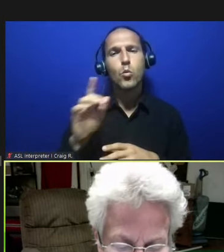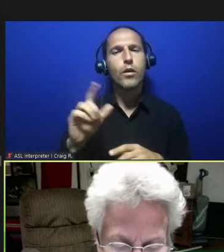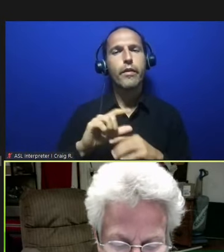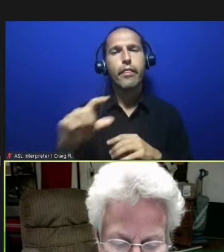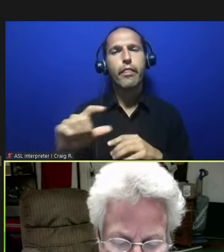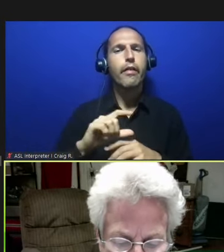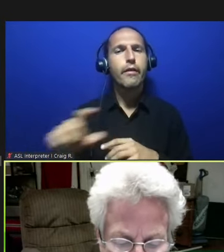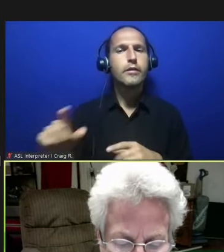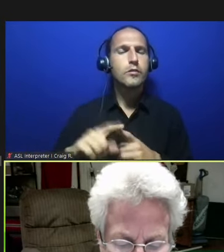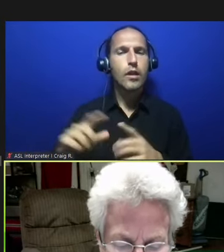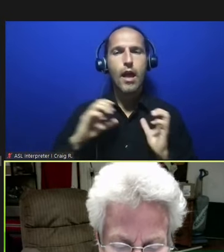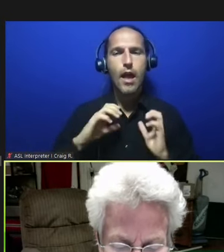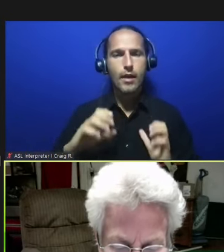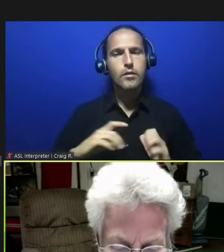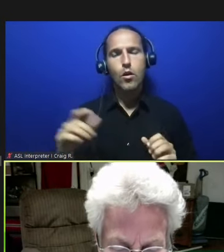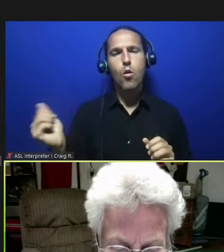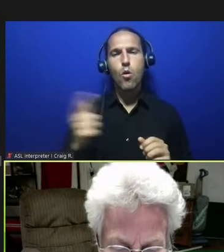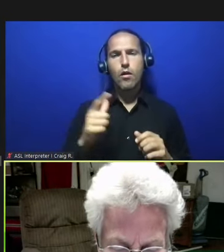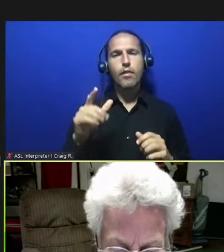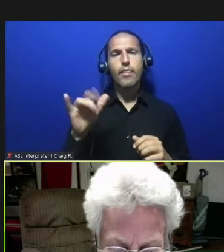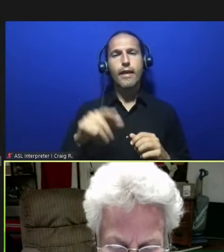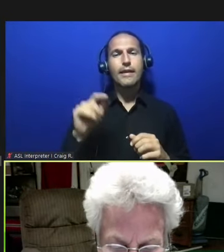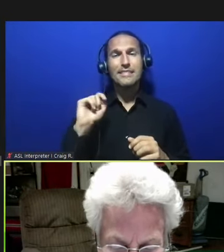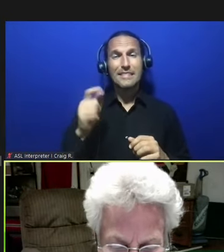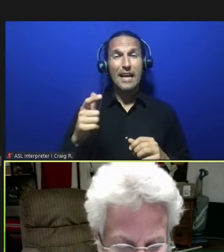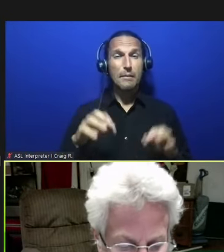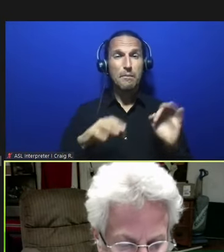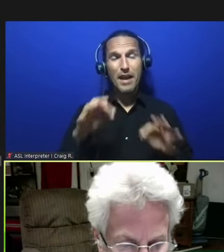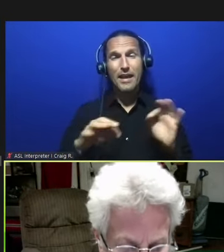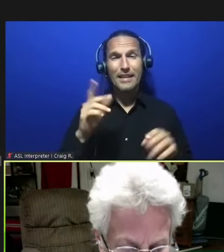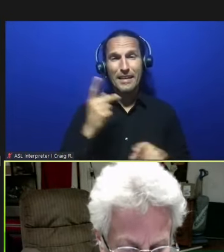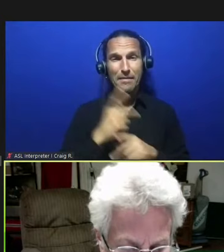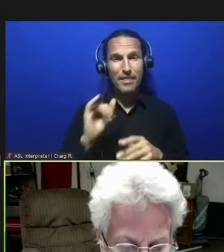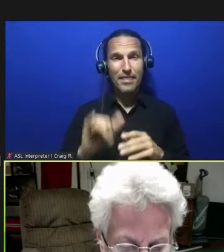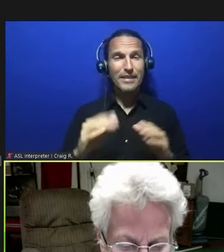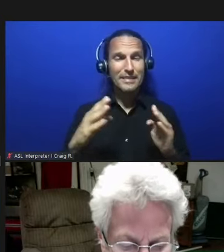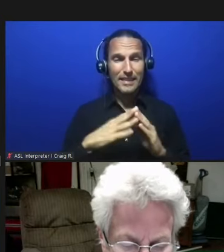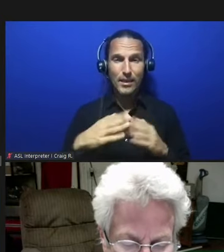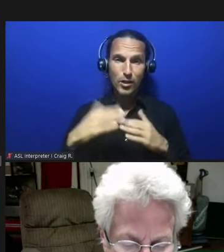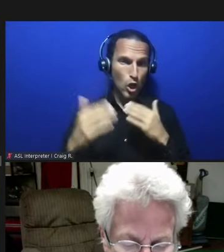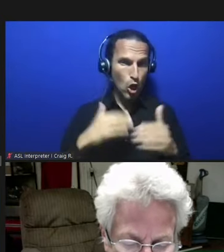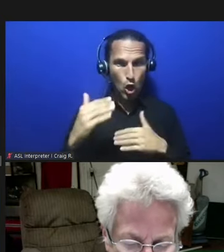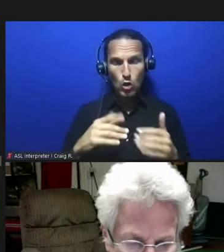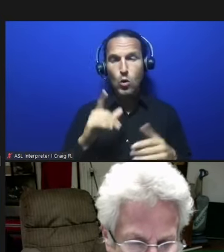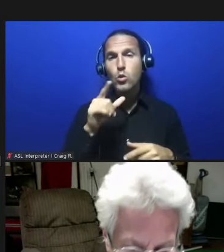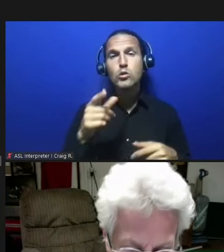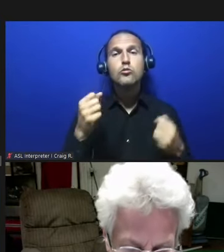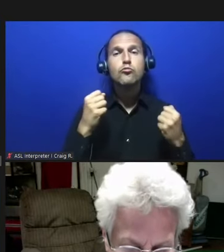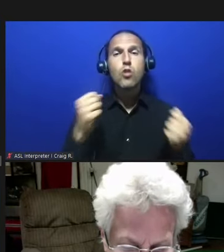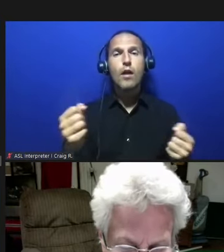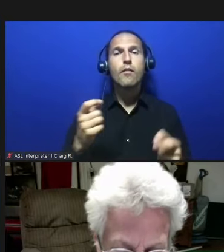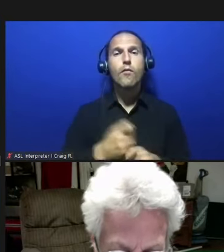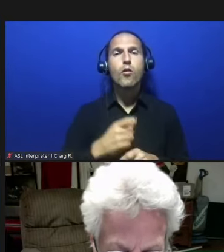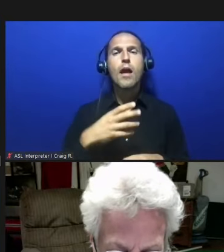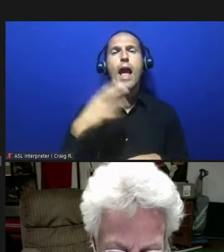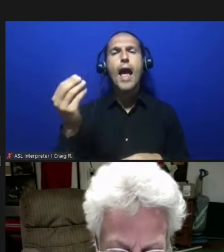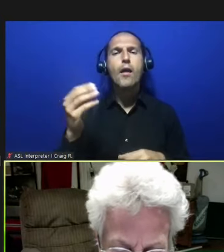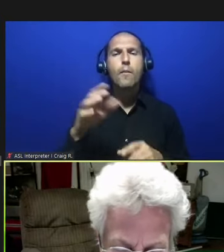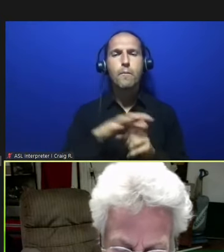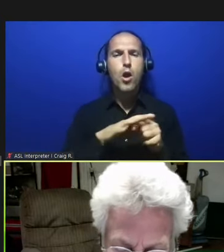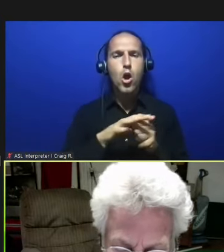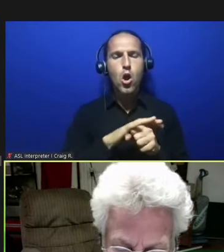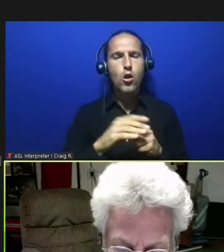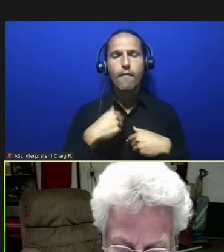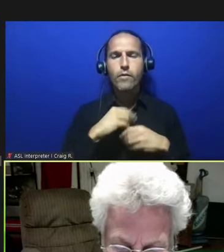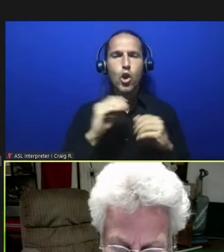their customers, who are already the taxpayers that keep the city going. People who drive from the outer boroughs often have